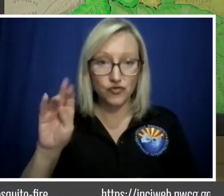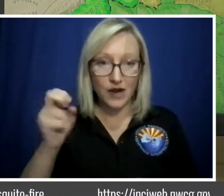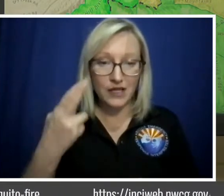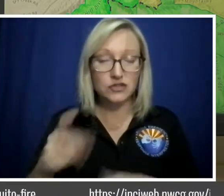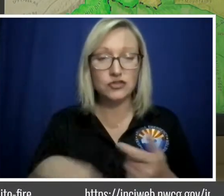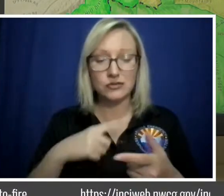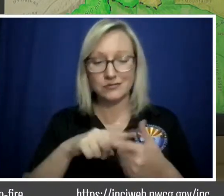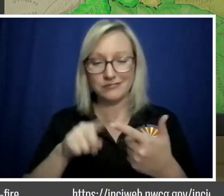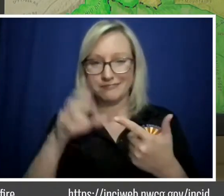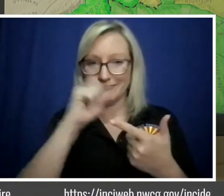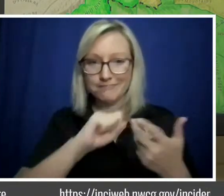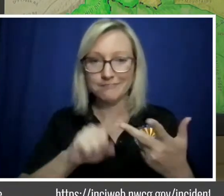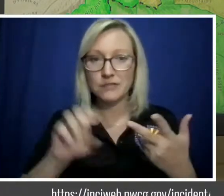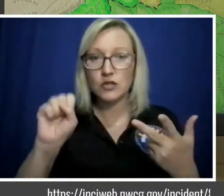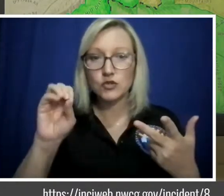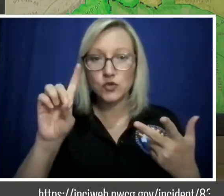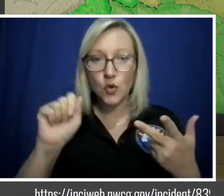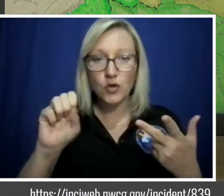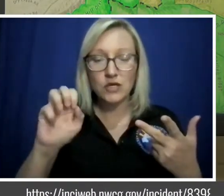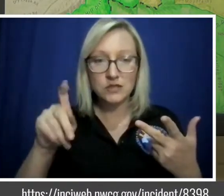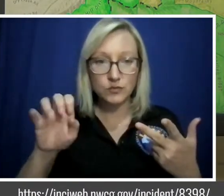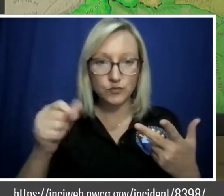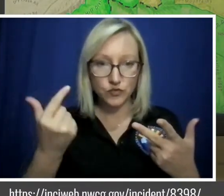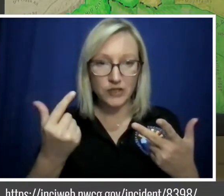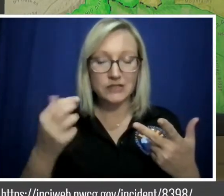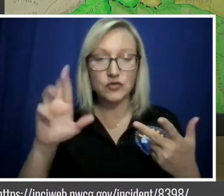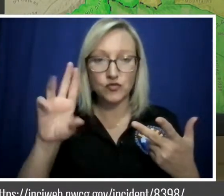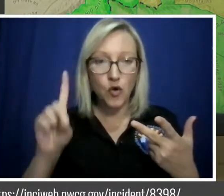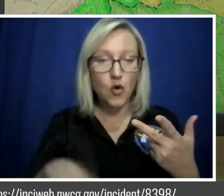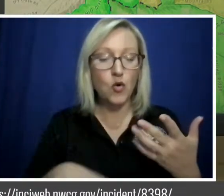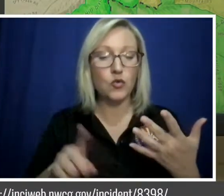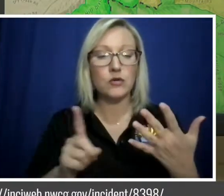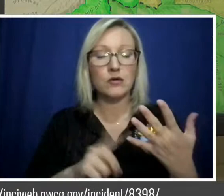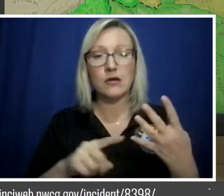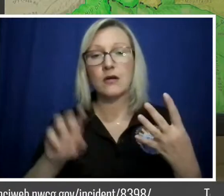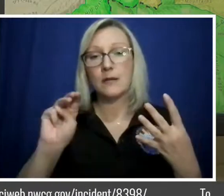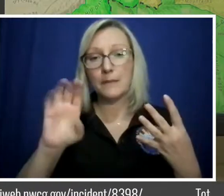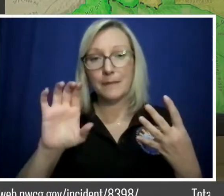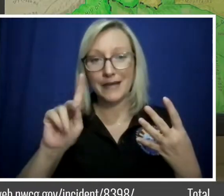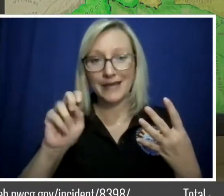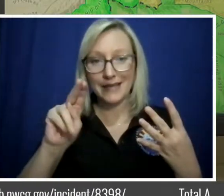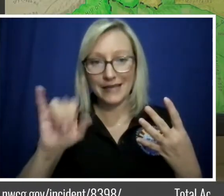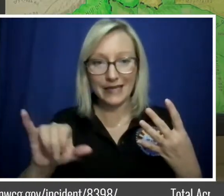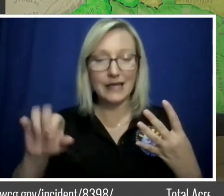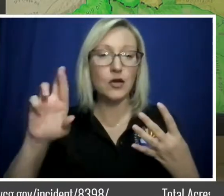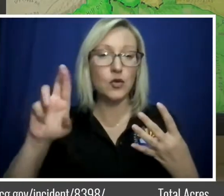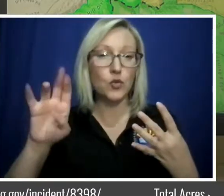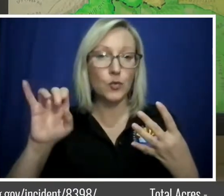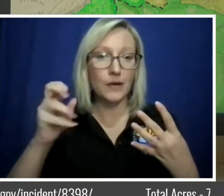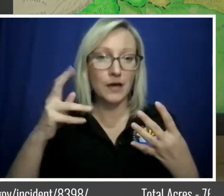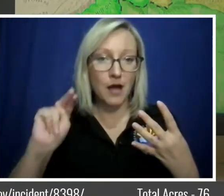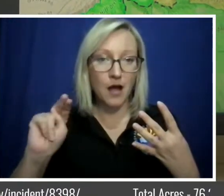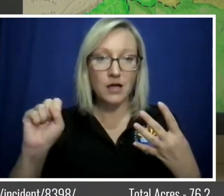Road at North Fork of the American River, and McKinney Rubicon Springs.